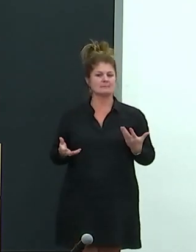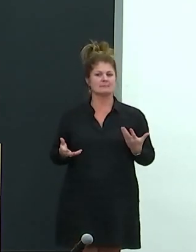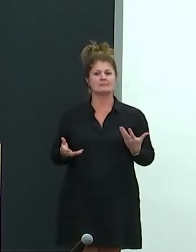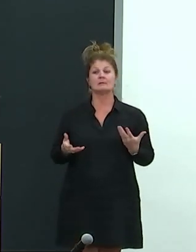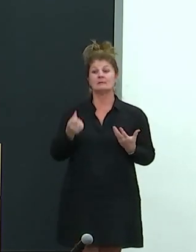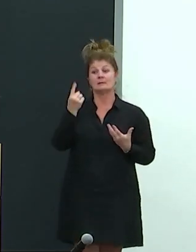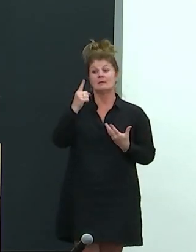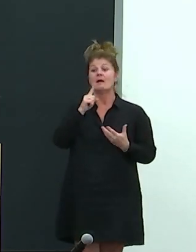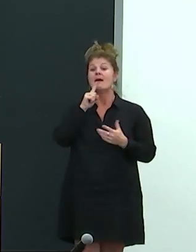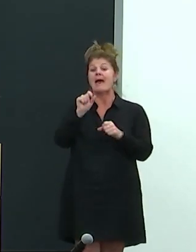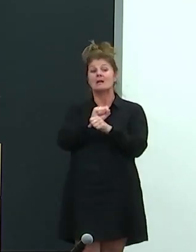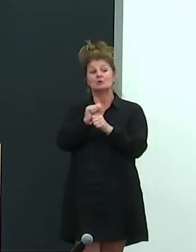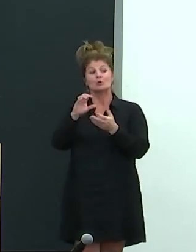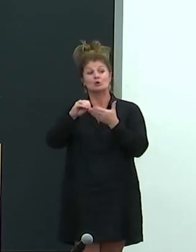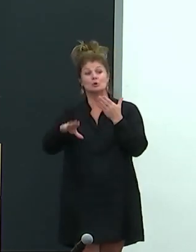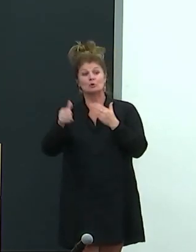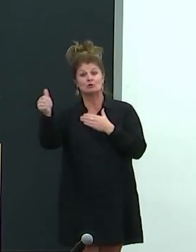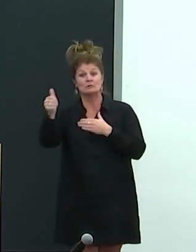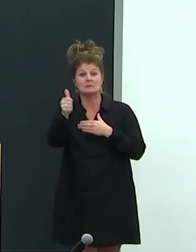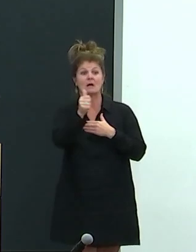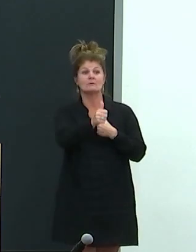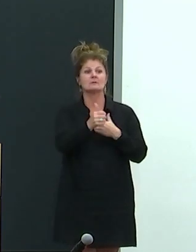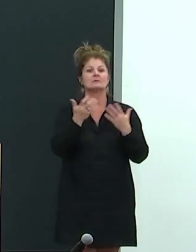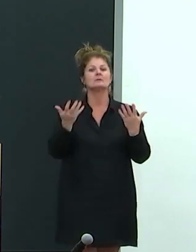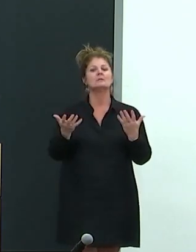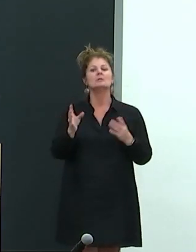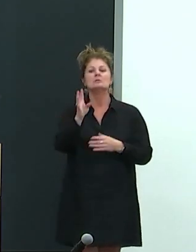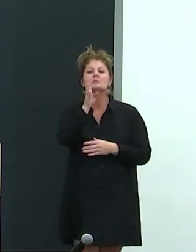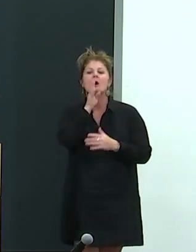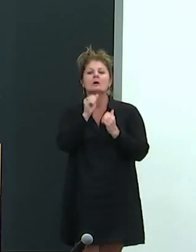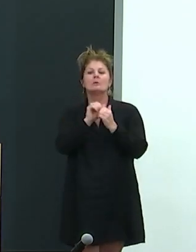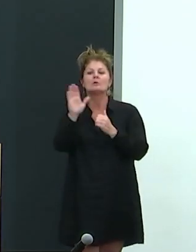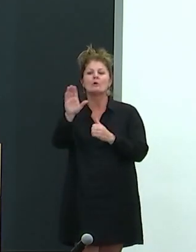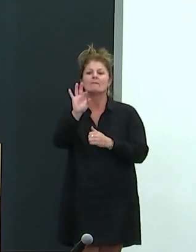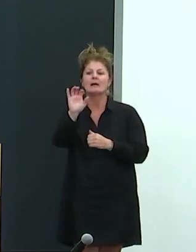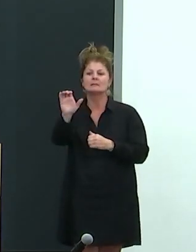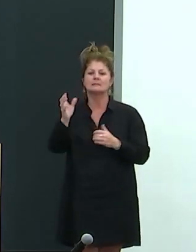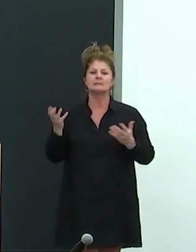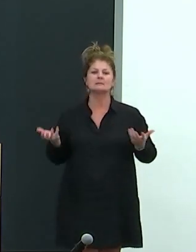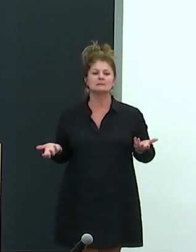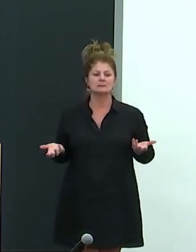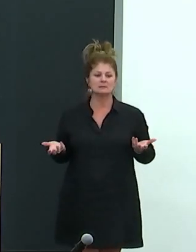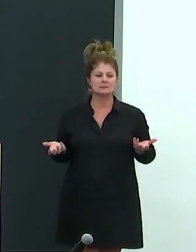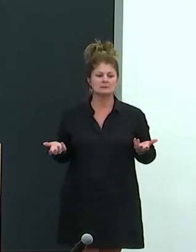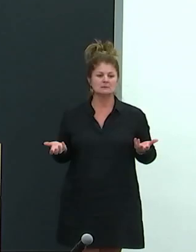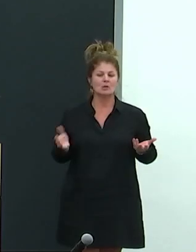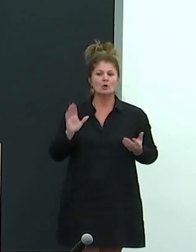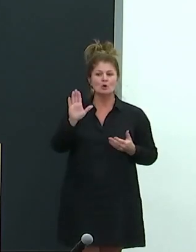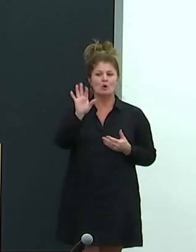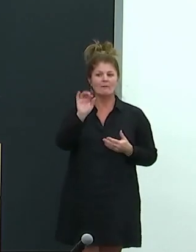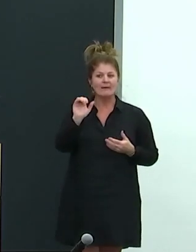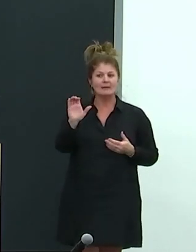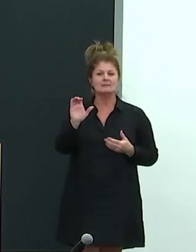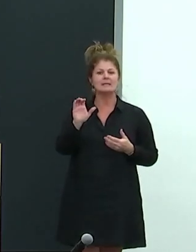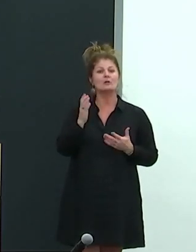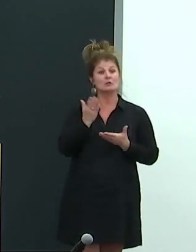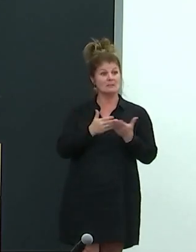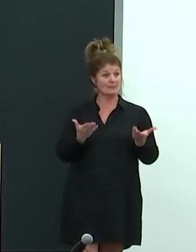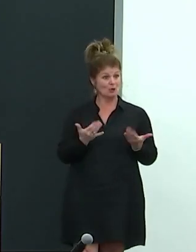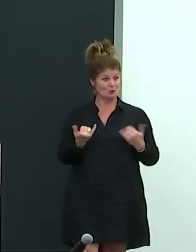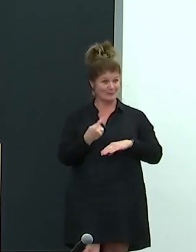can say is have conversations with your faculty. Your faculty, and there are a couple in the house